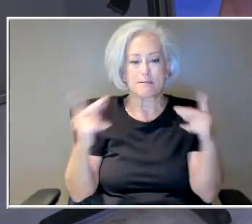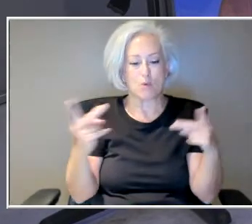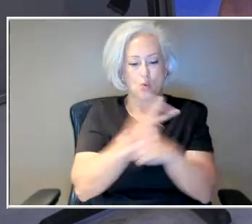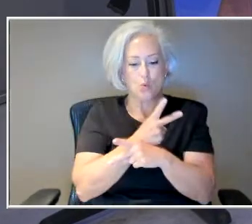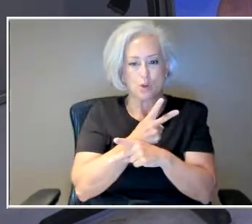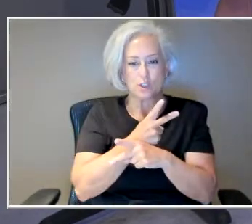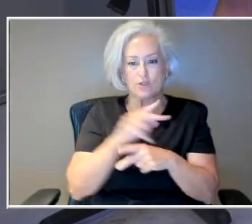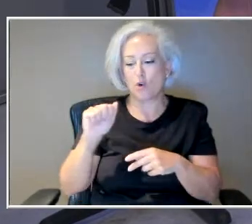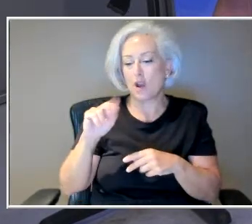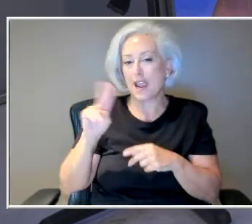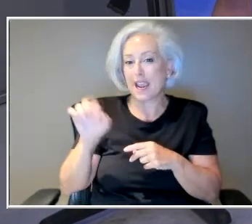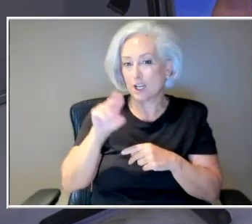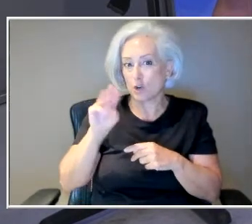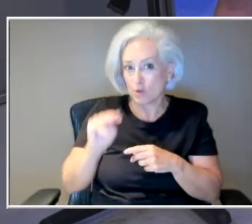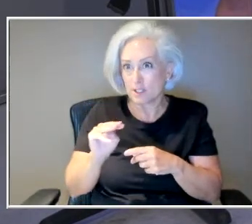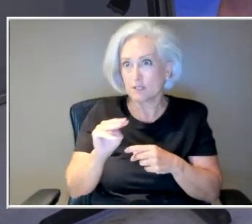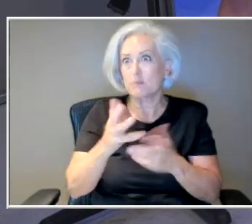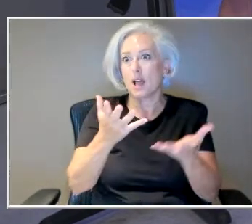that CT scan?